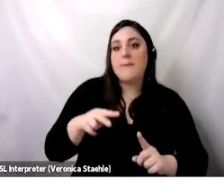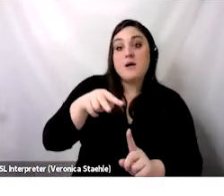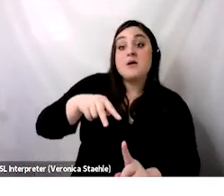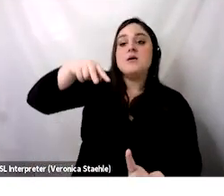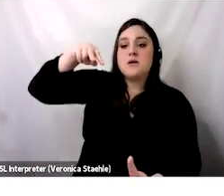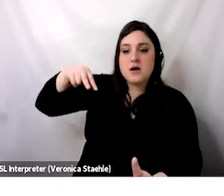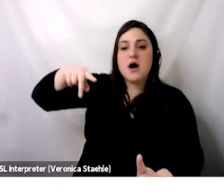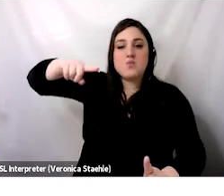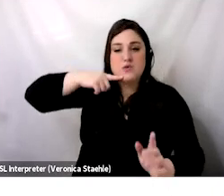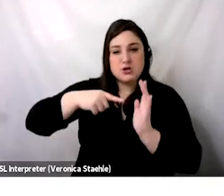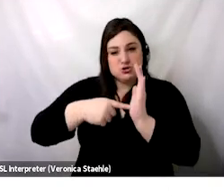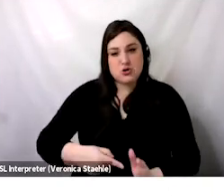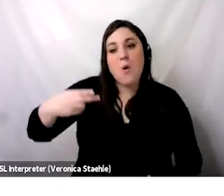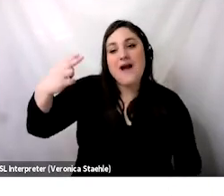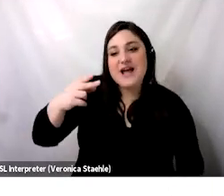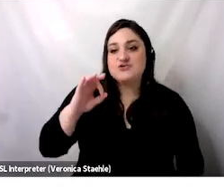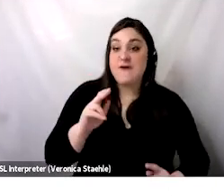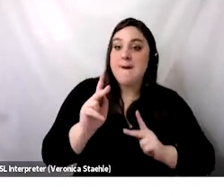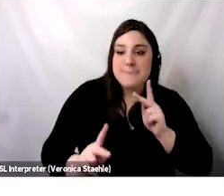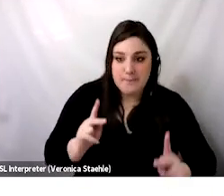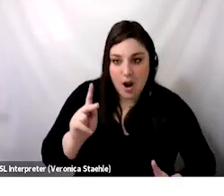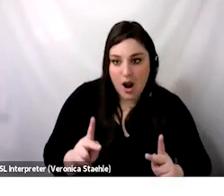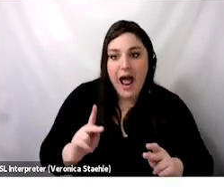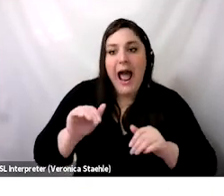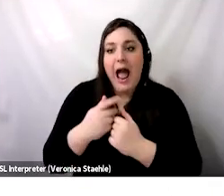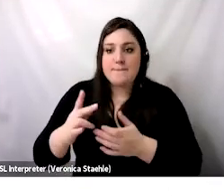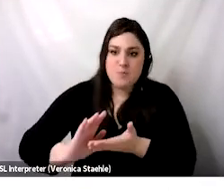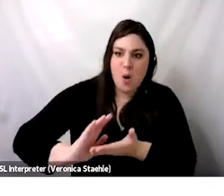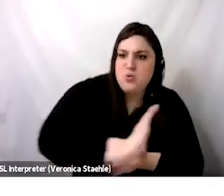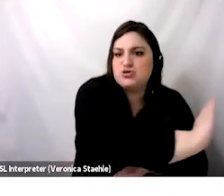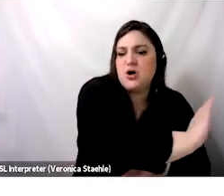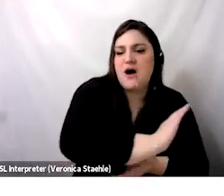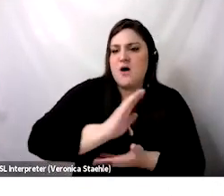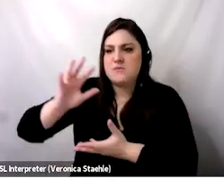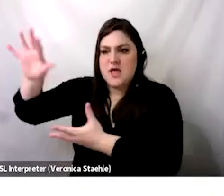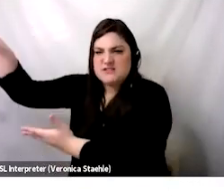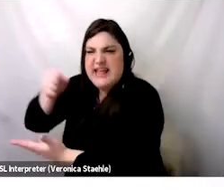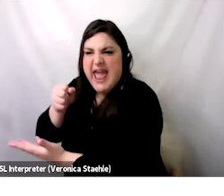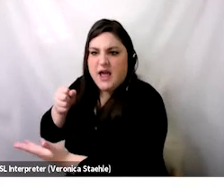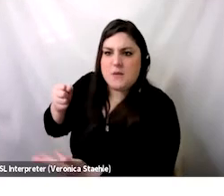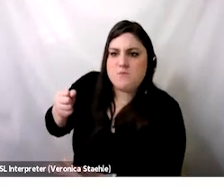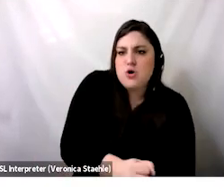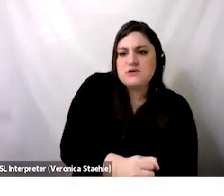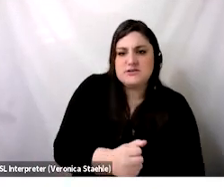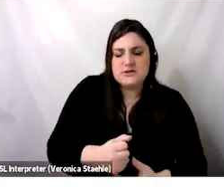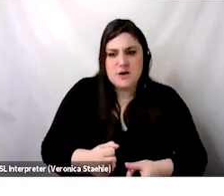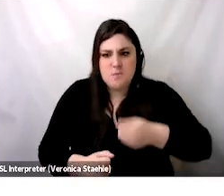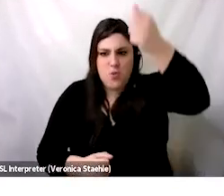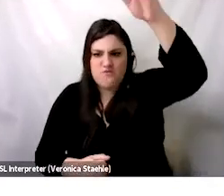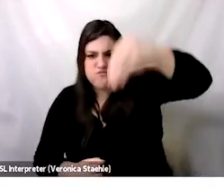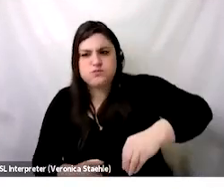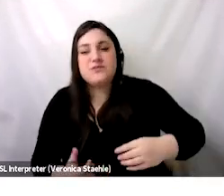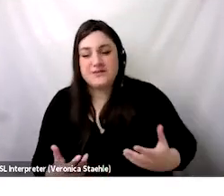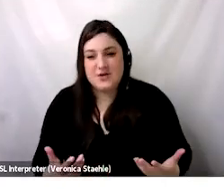history of people being displaced. And then also I want people to stop and think. Imagine, which I said in the first